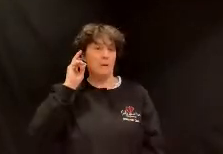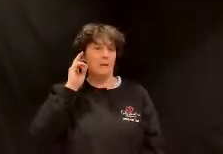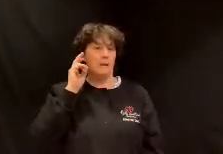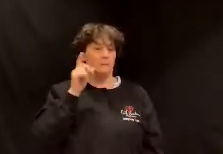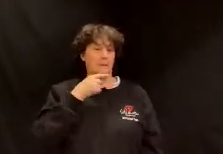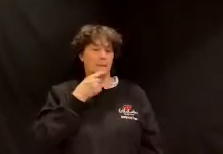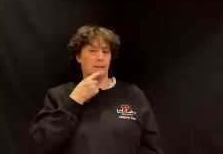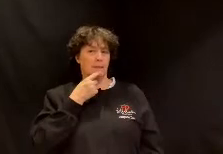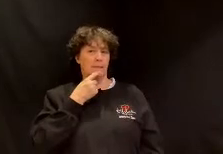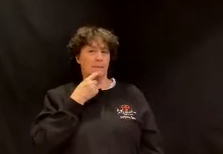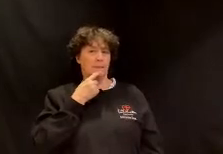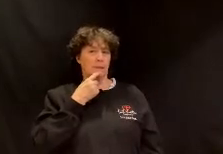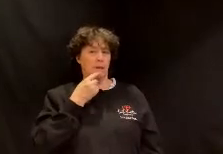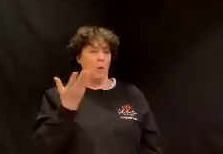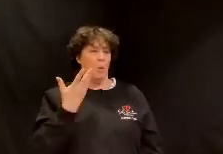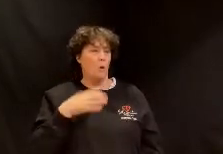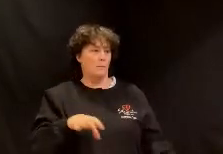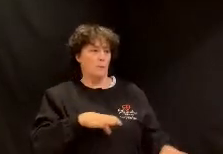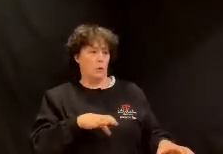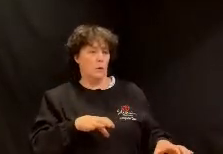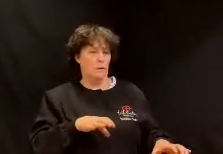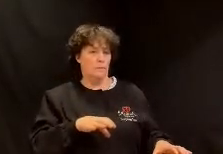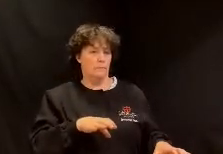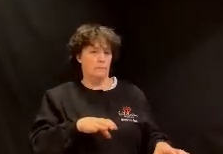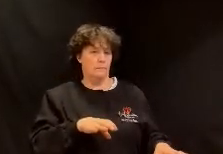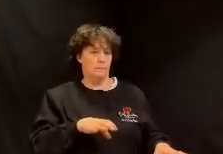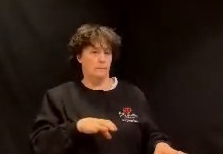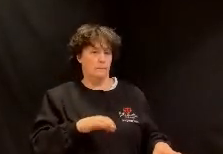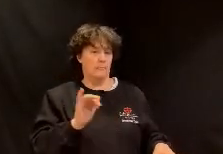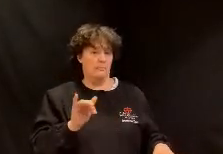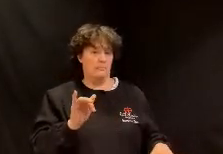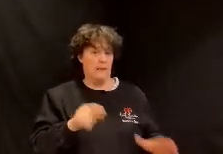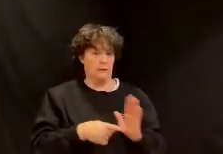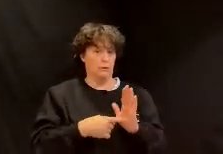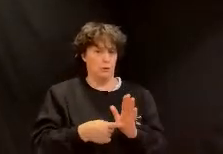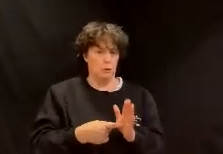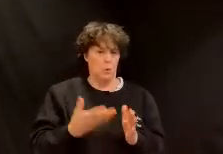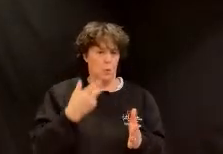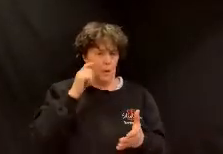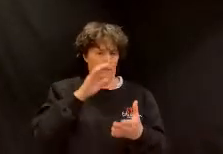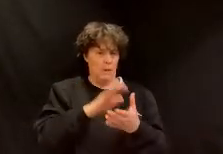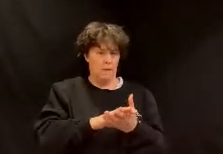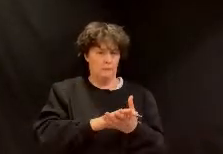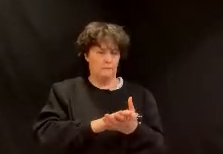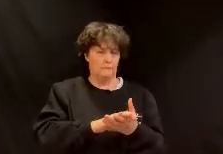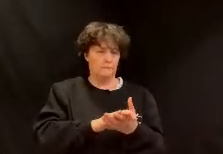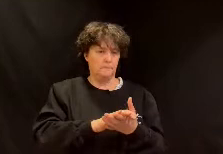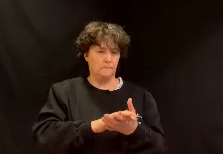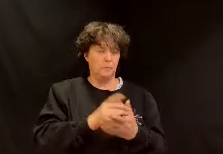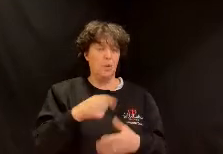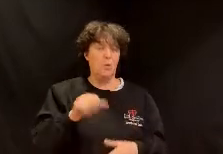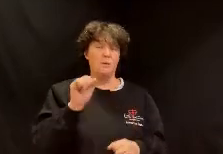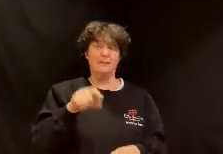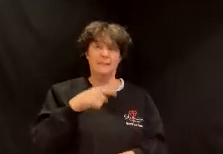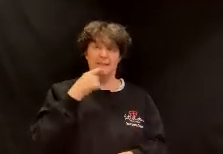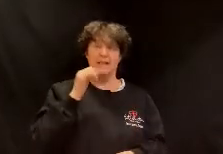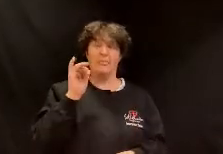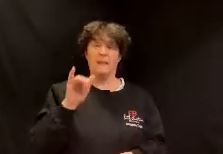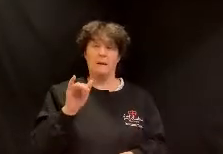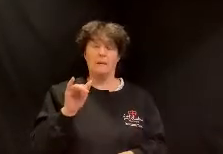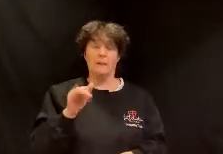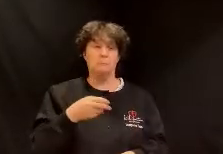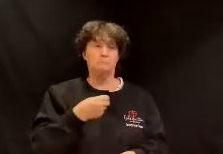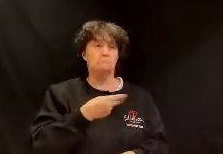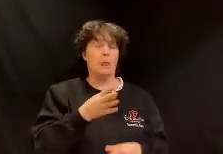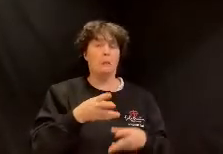what I'm doing. Amen. That'll locate you. Now, we can say that and we can throw around the word faith and throw around